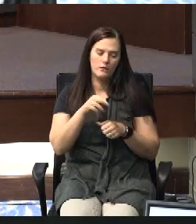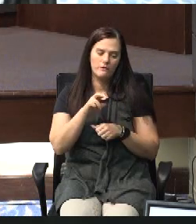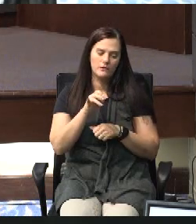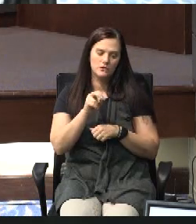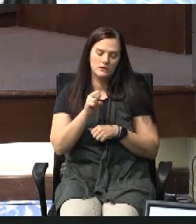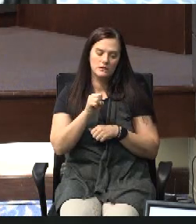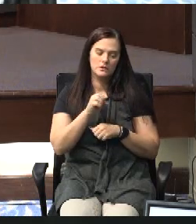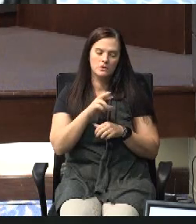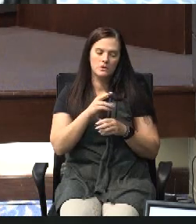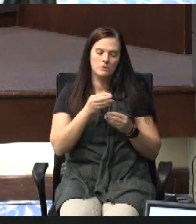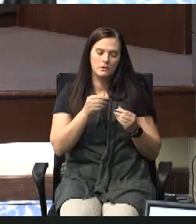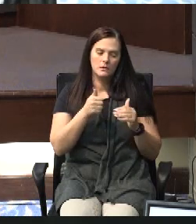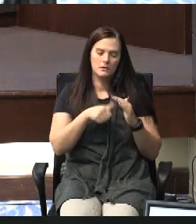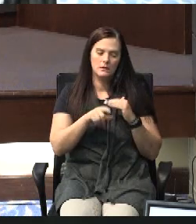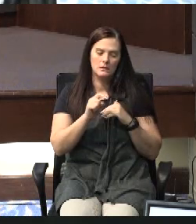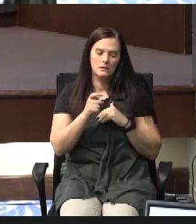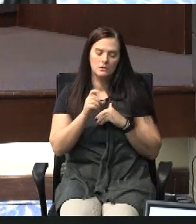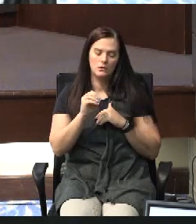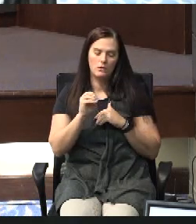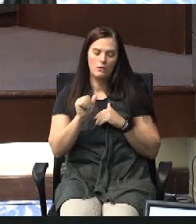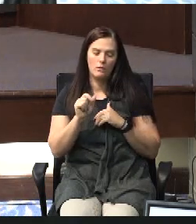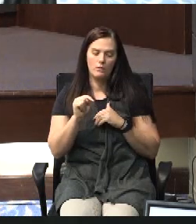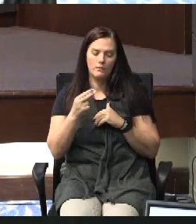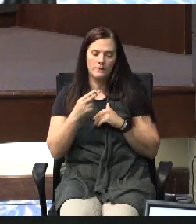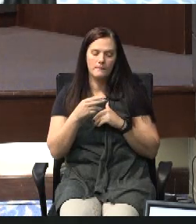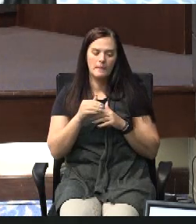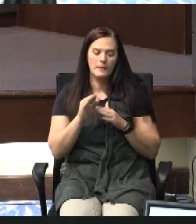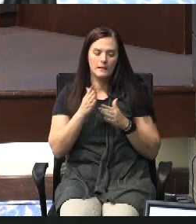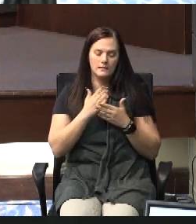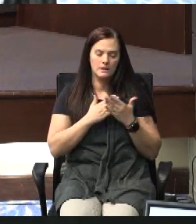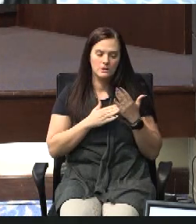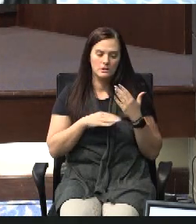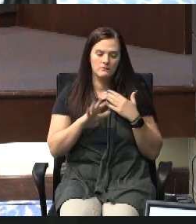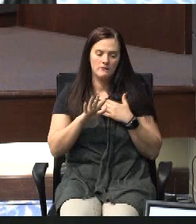real property under the Texas Open Meetings Act, Section